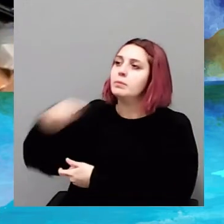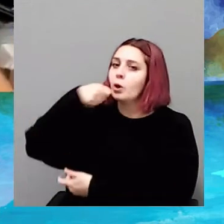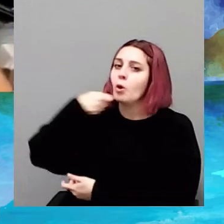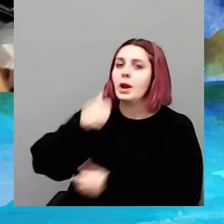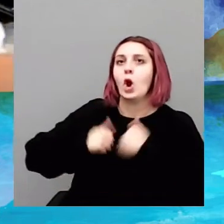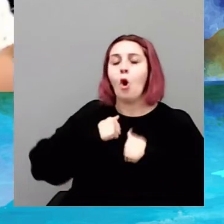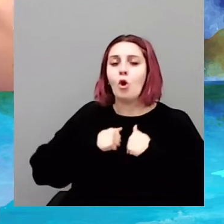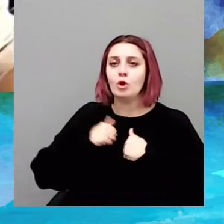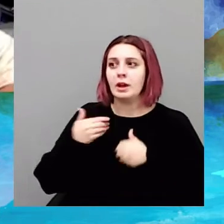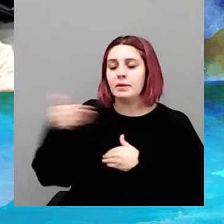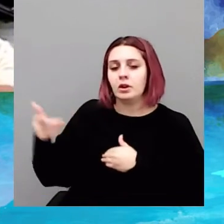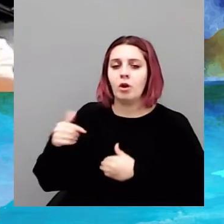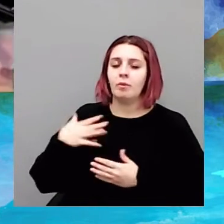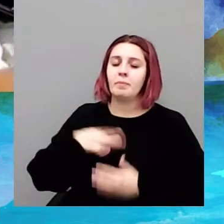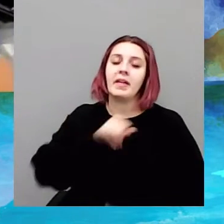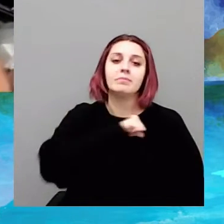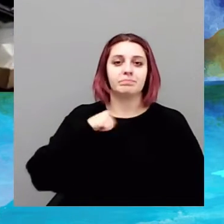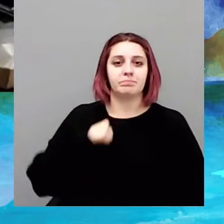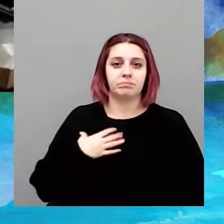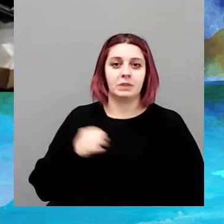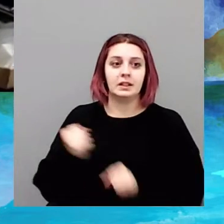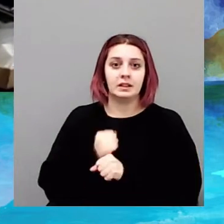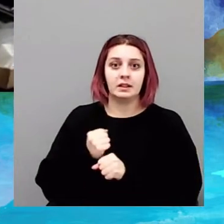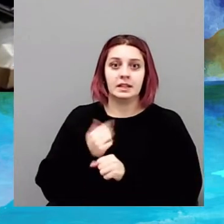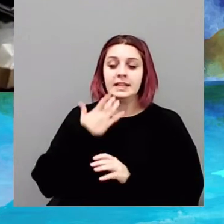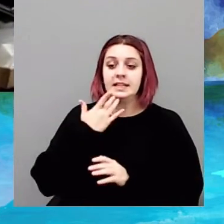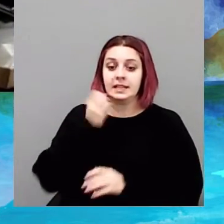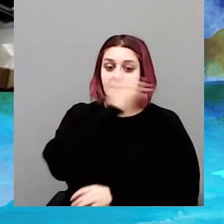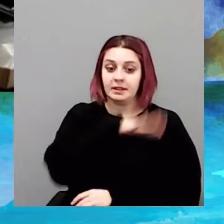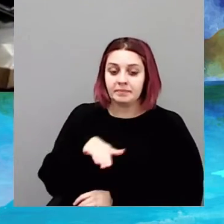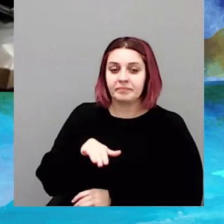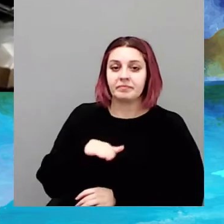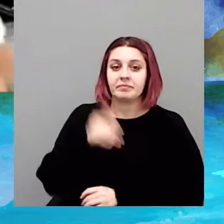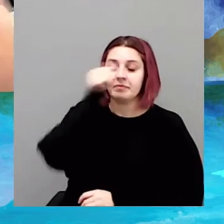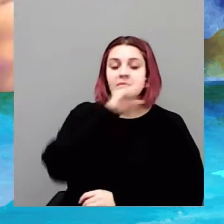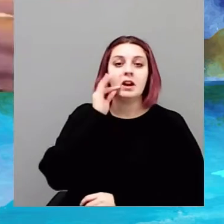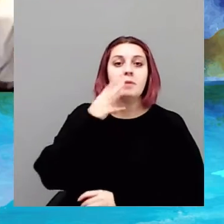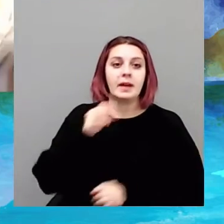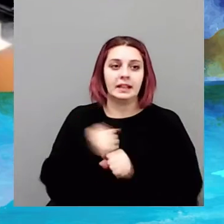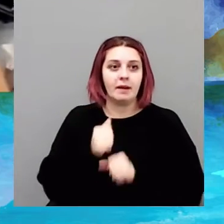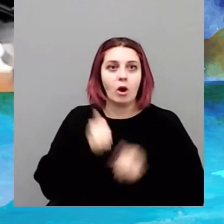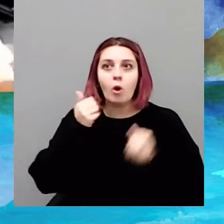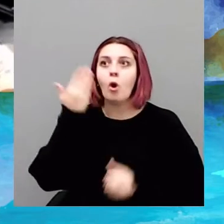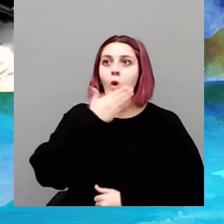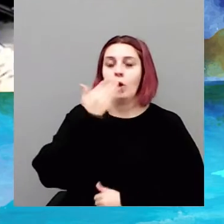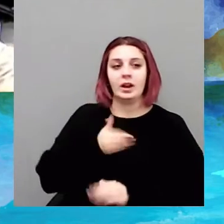autonomous, for them to not need someone else to help them out on their day-to-day lives.